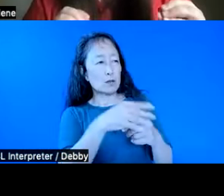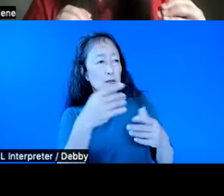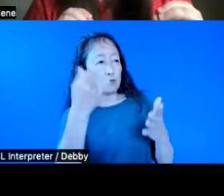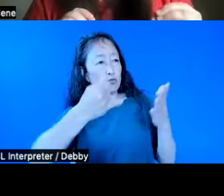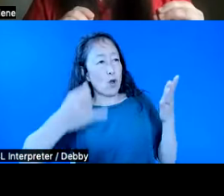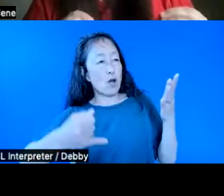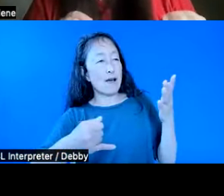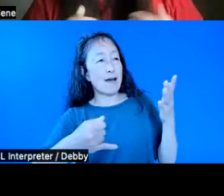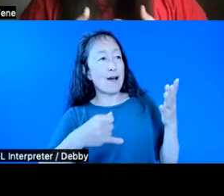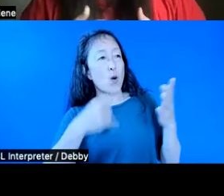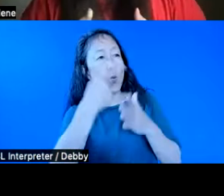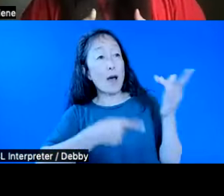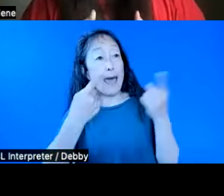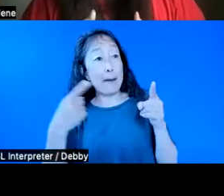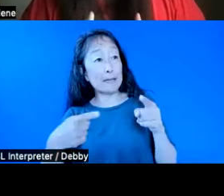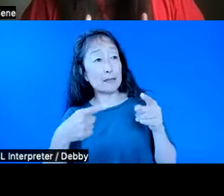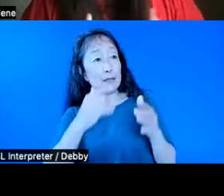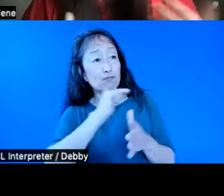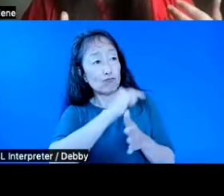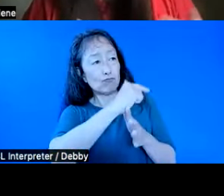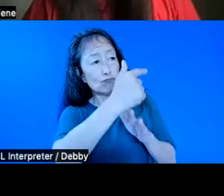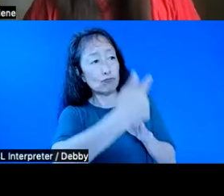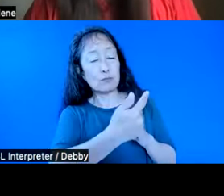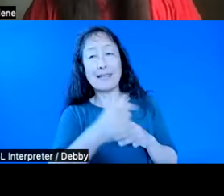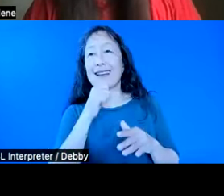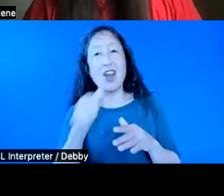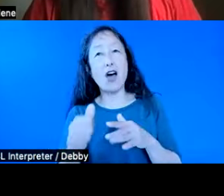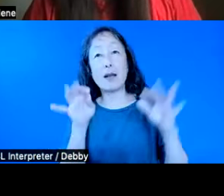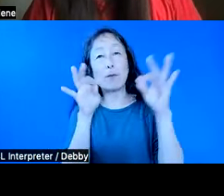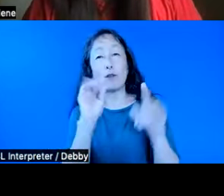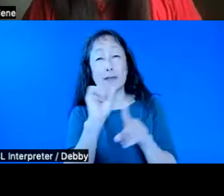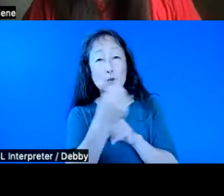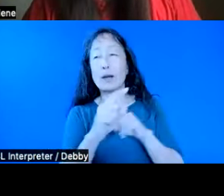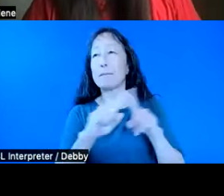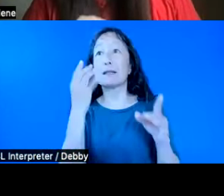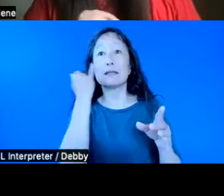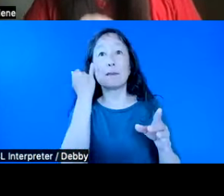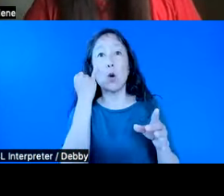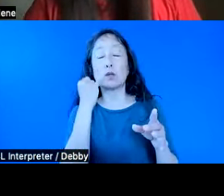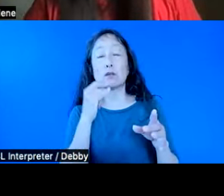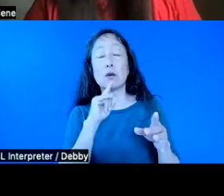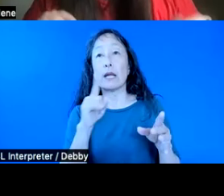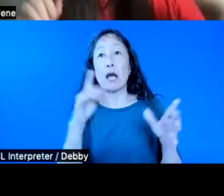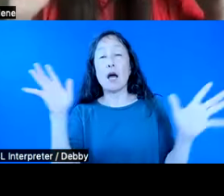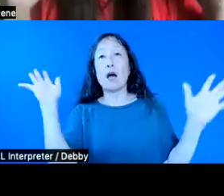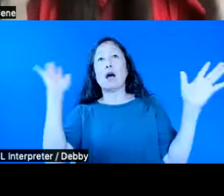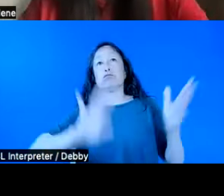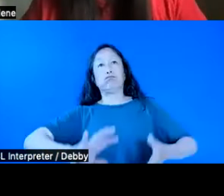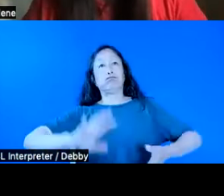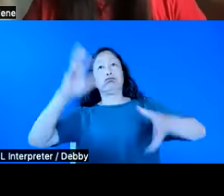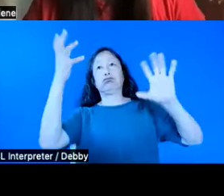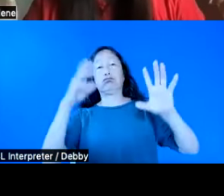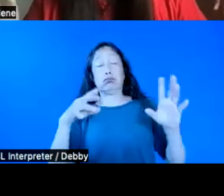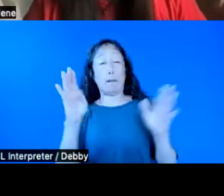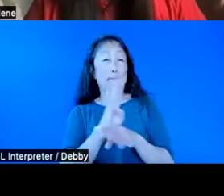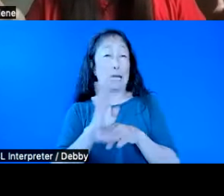case scenarios, but in reality, like what happens on the most frantic, you know, Saturday night of the